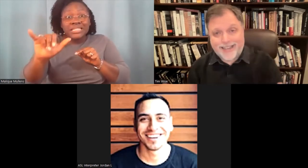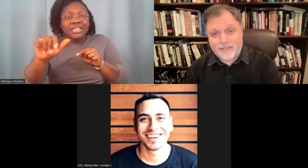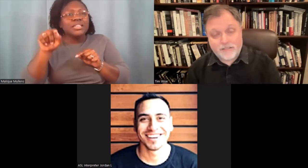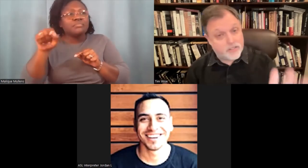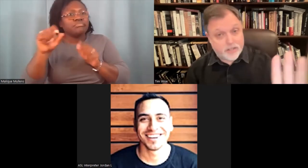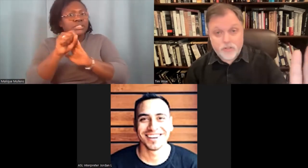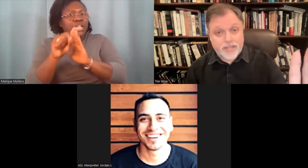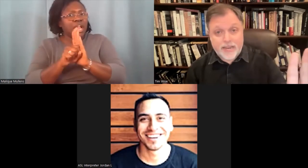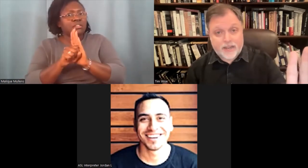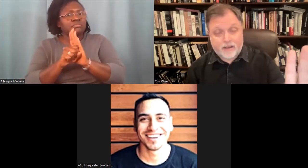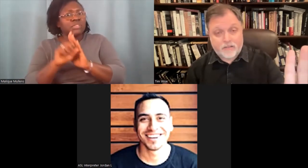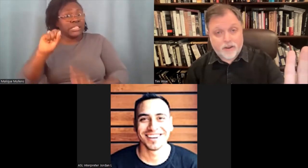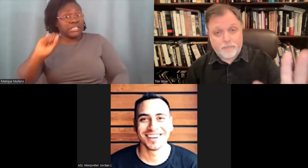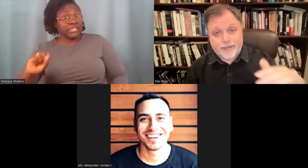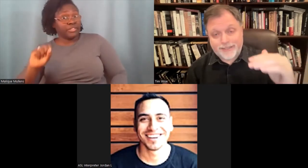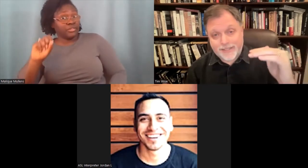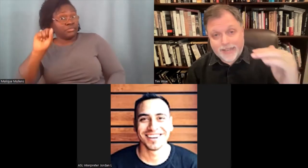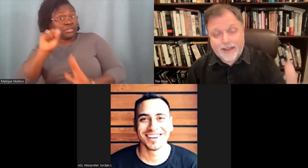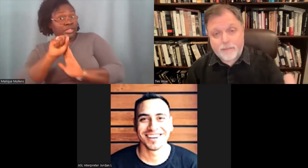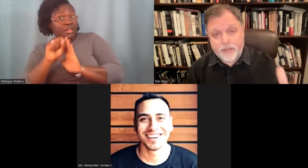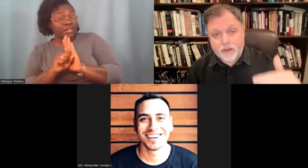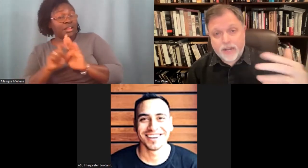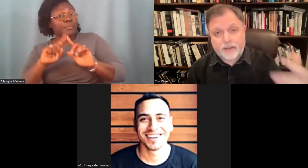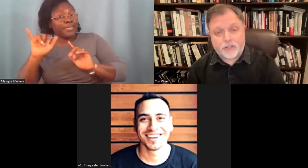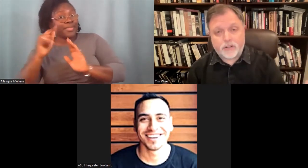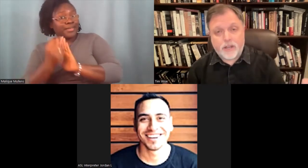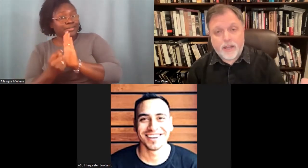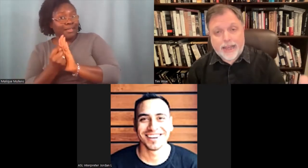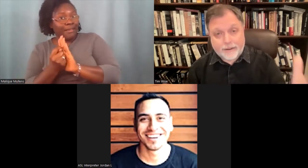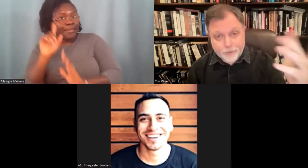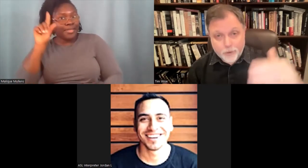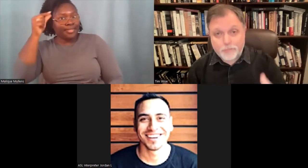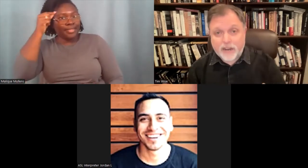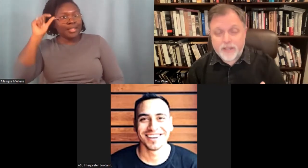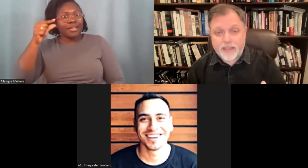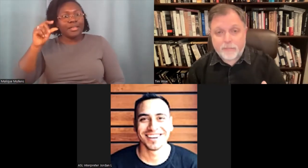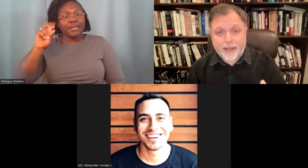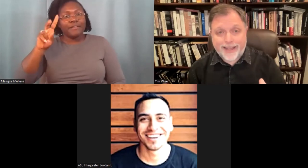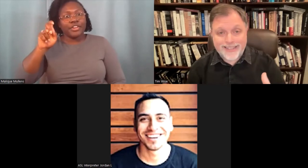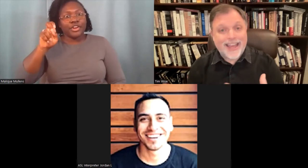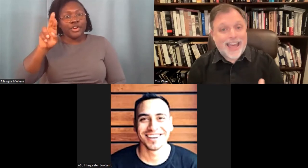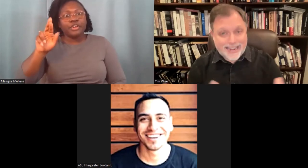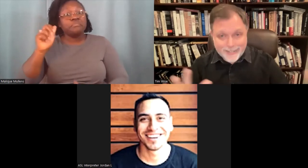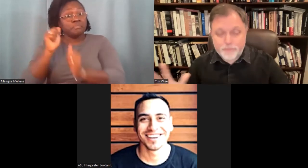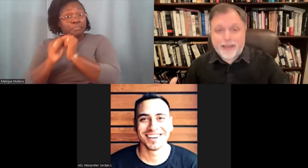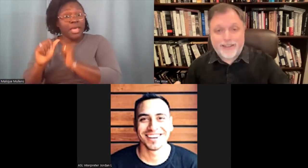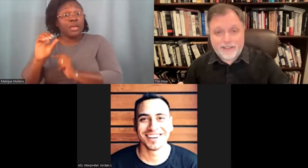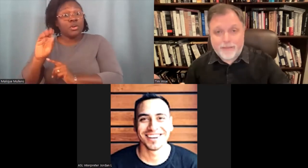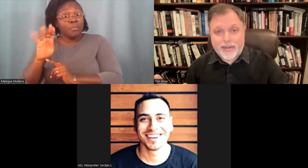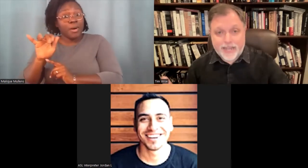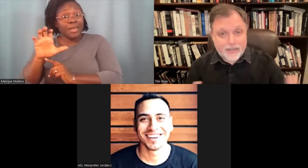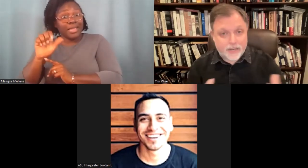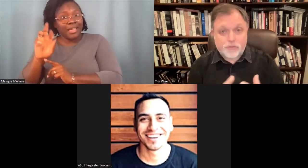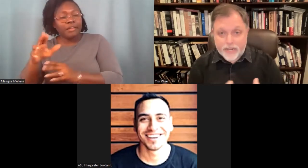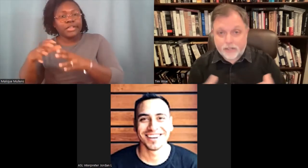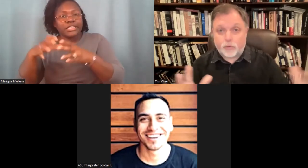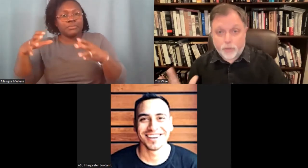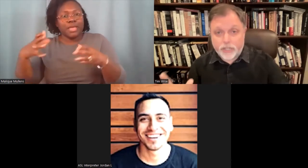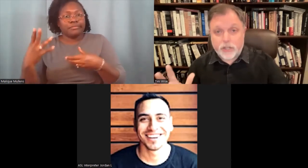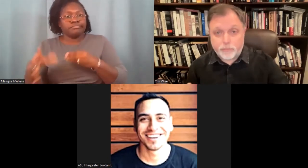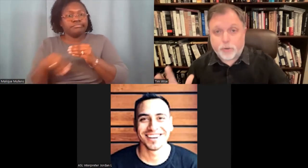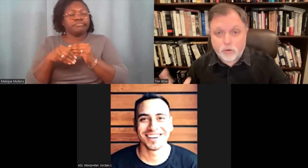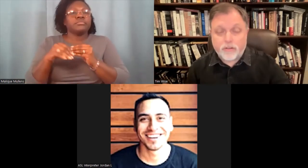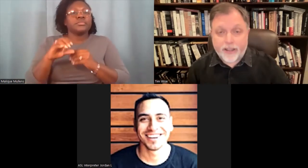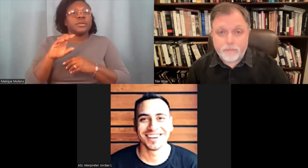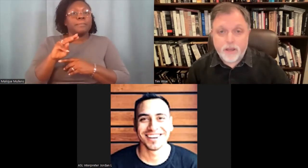that state, Southern state now, right? But at the time, their governor, after Obamacare passed, had expanded Medicaid and created a